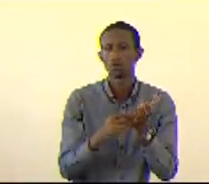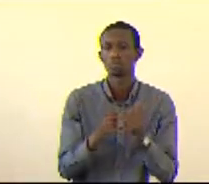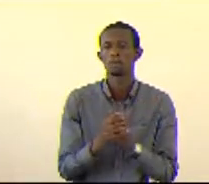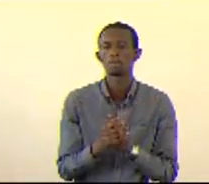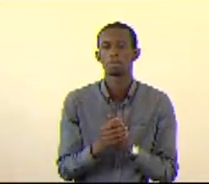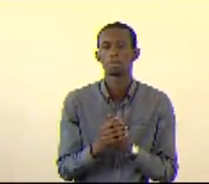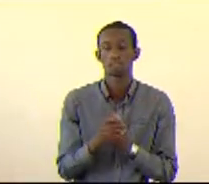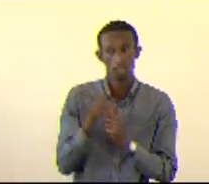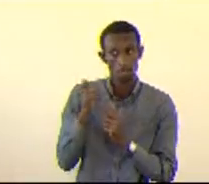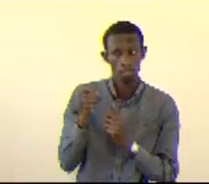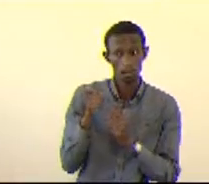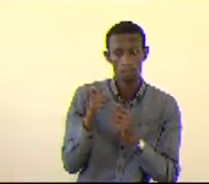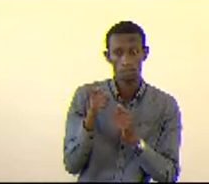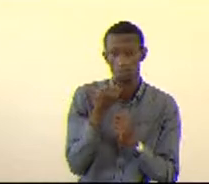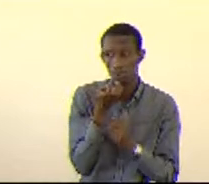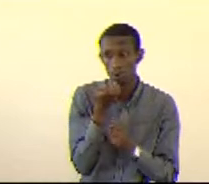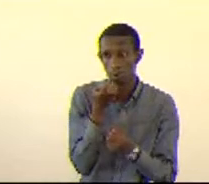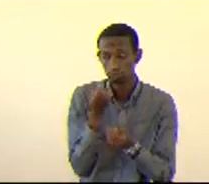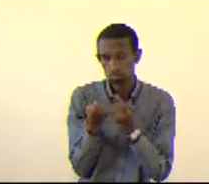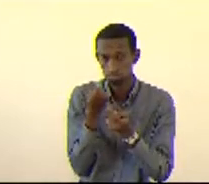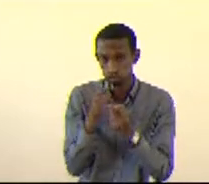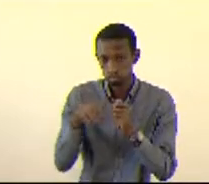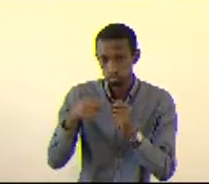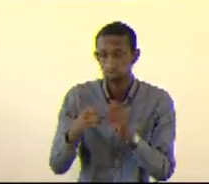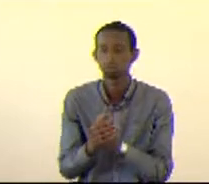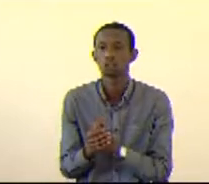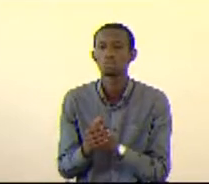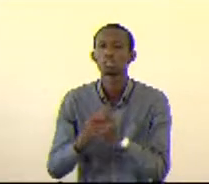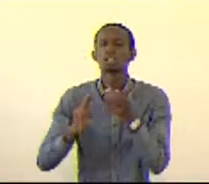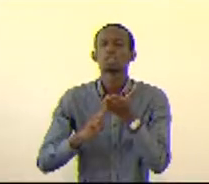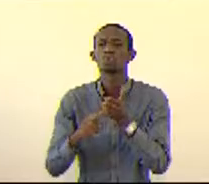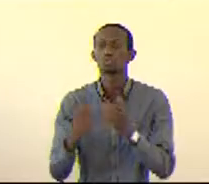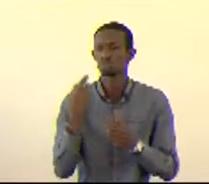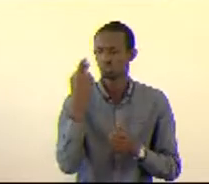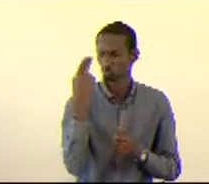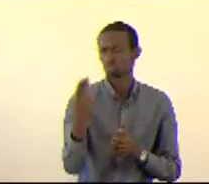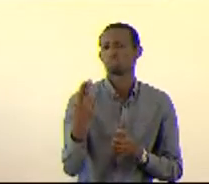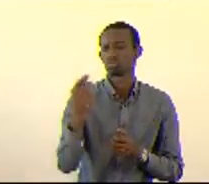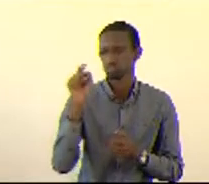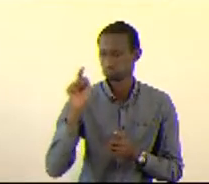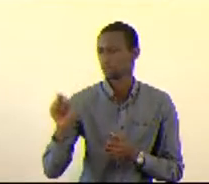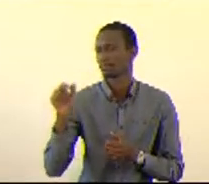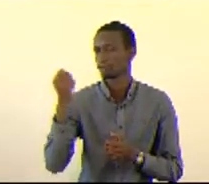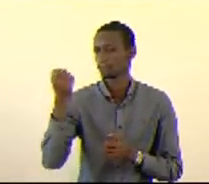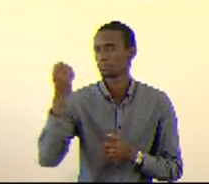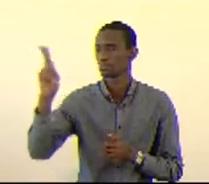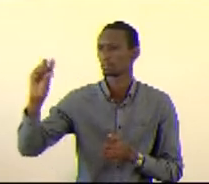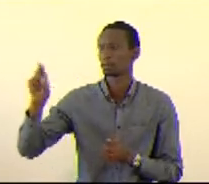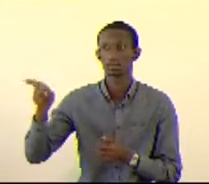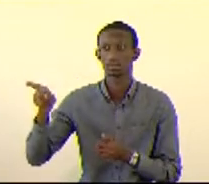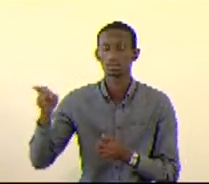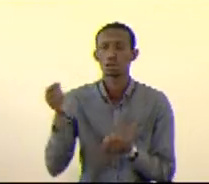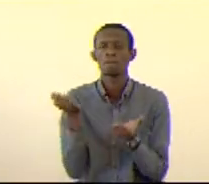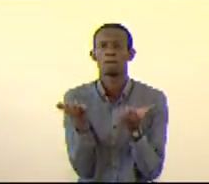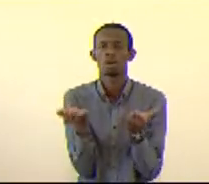melt 2.5 kilograms. Now, what is 2.5 kilograms? To me, it is the mass. So the mass is